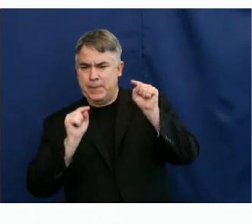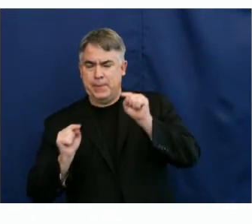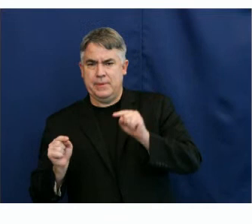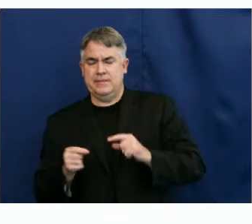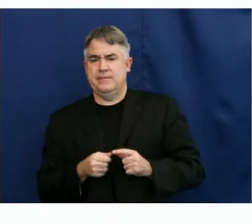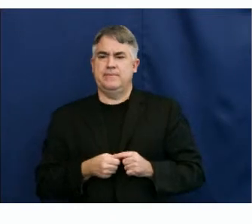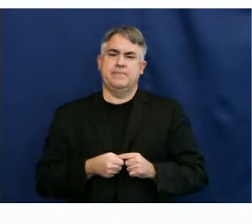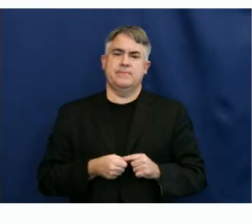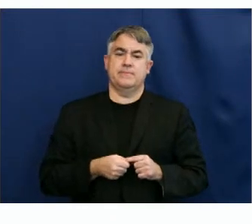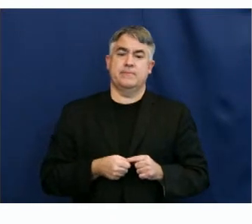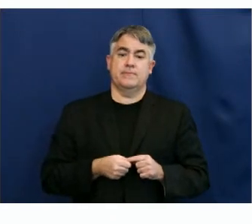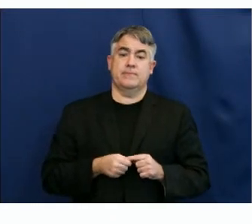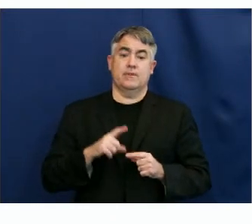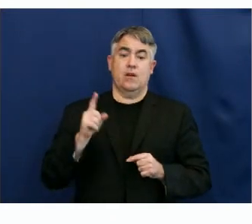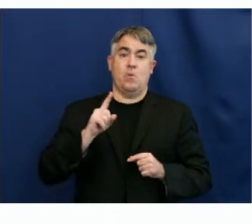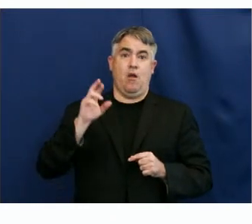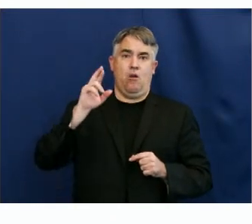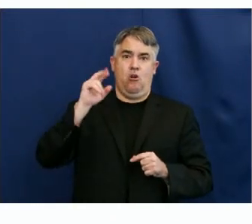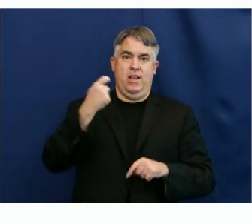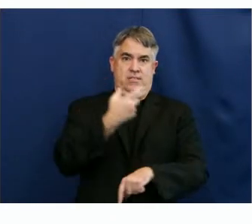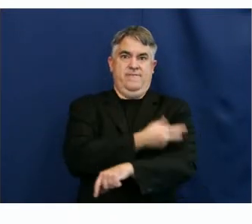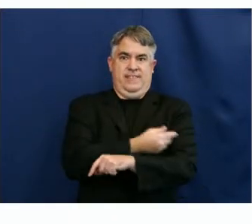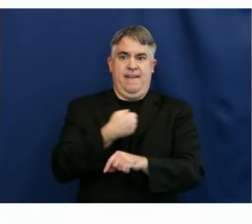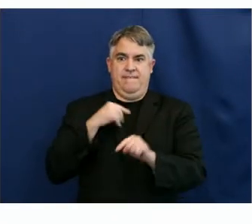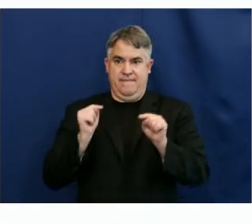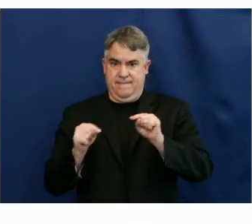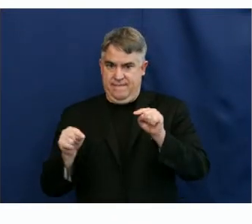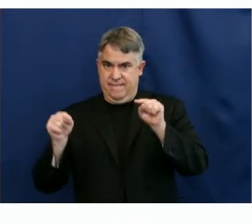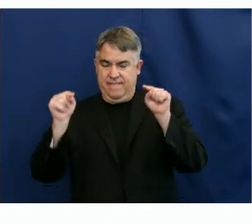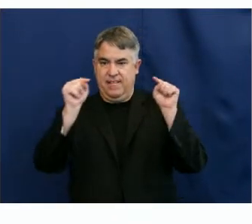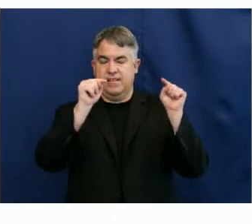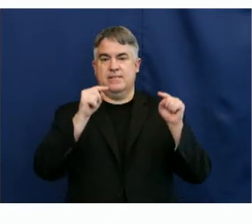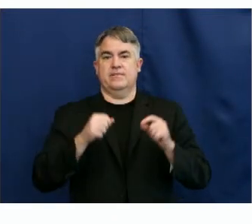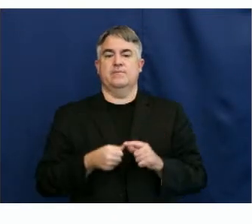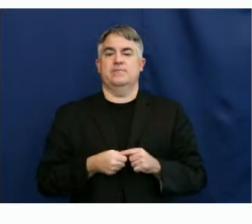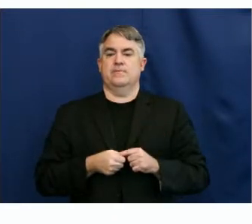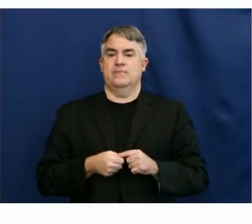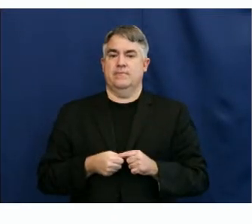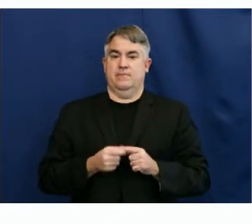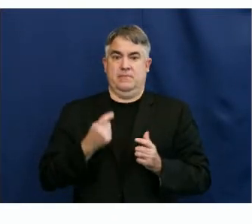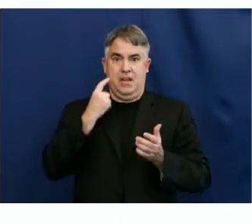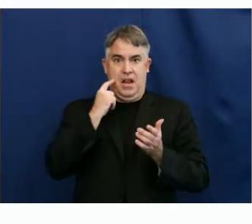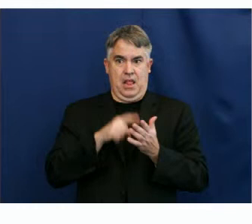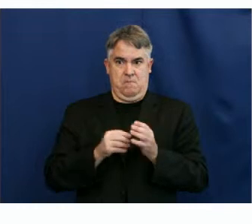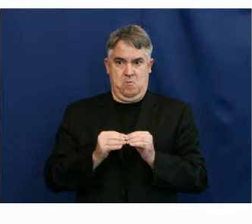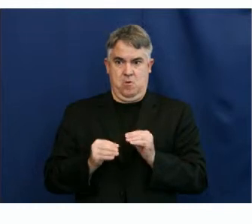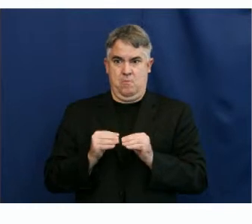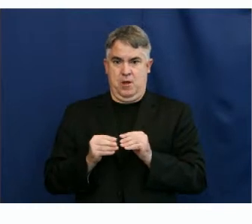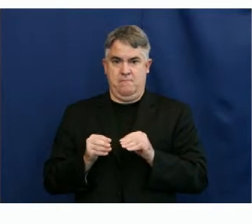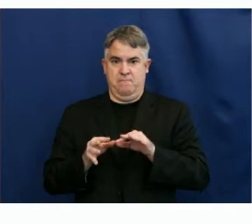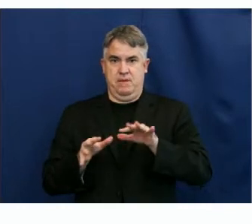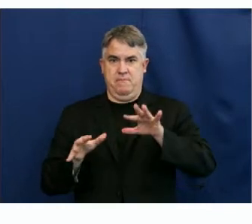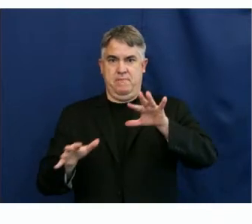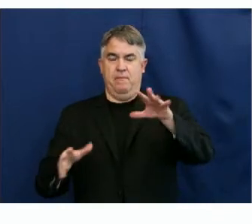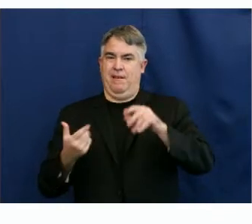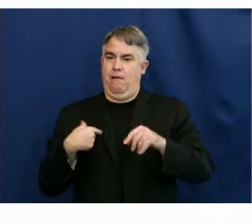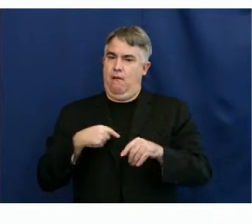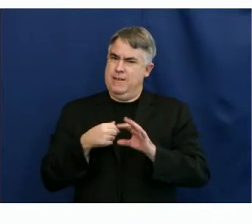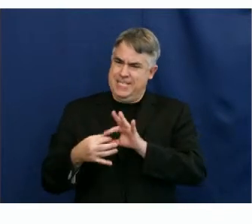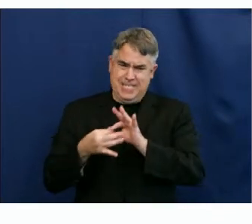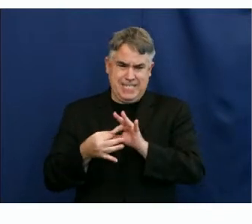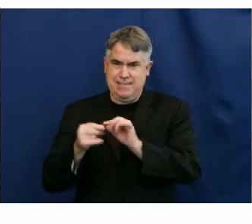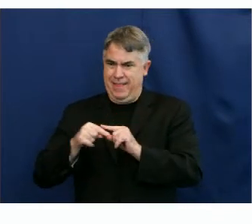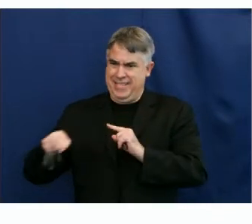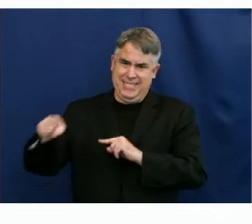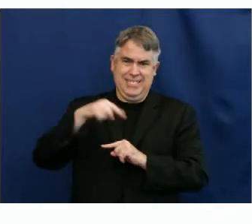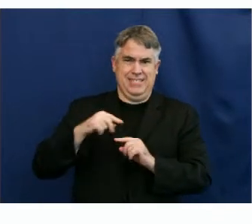overlay of pharmacy locations. So you can see a very robust network of locations and sites. But again, those work best when they